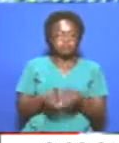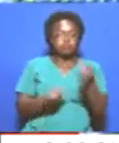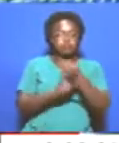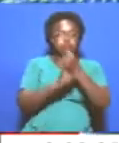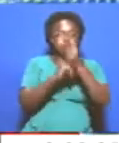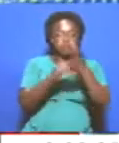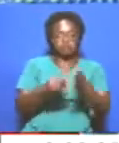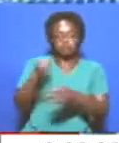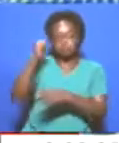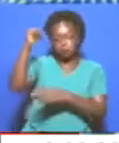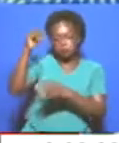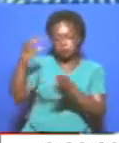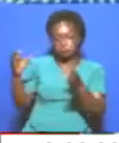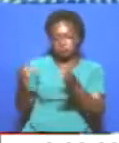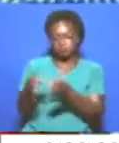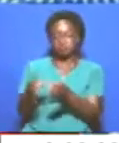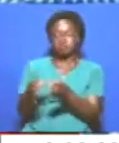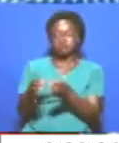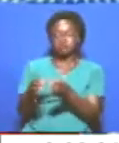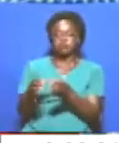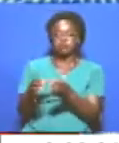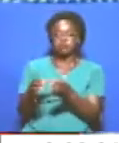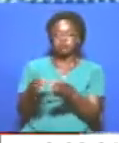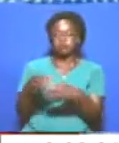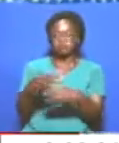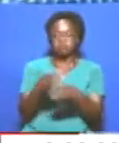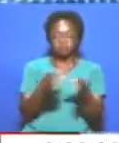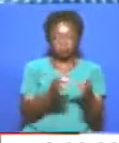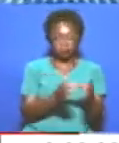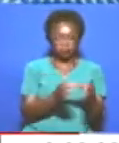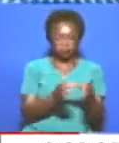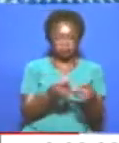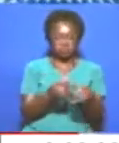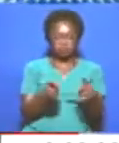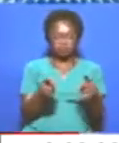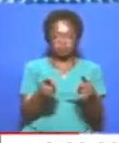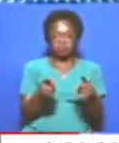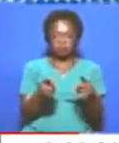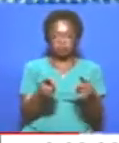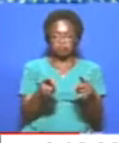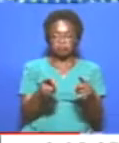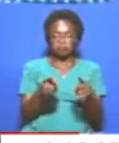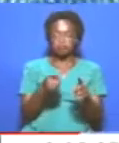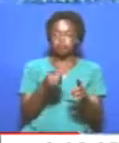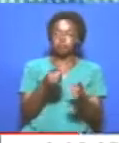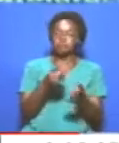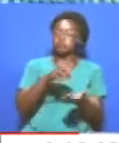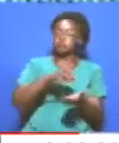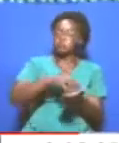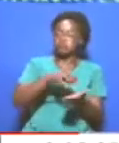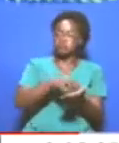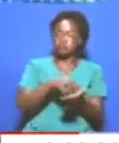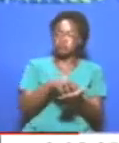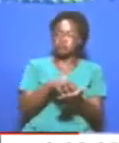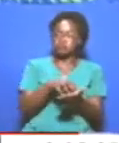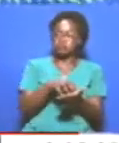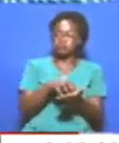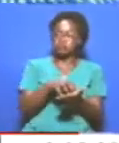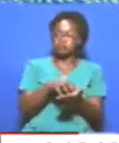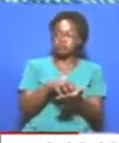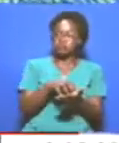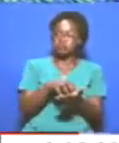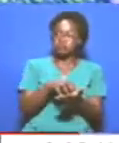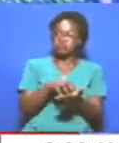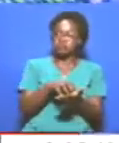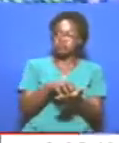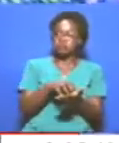political formations, but the mode of engagement in that type of dialogue shall